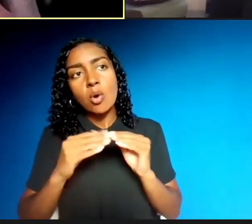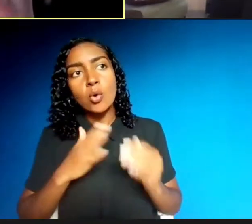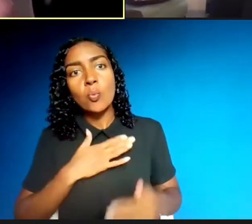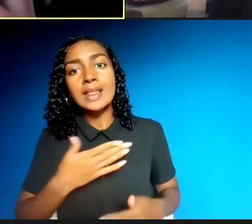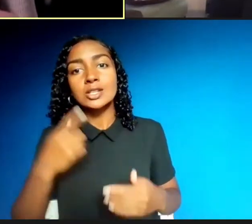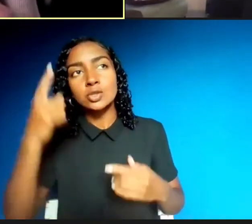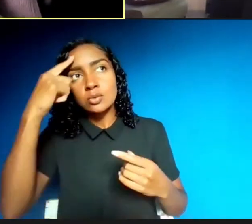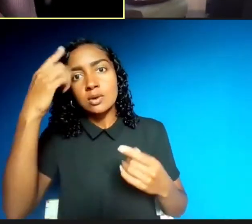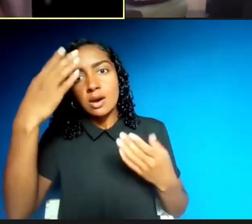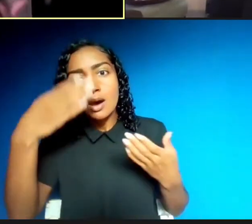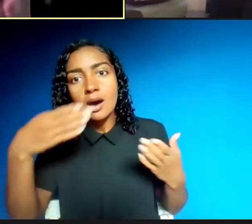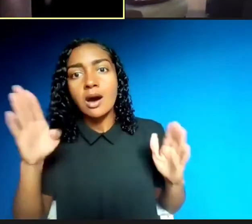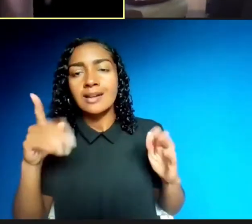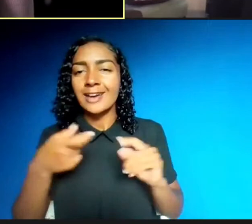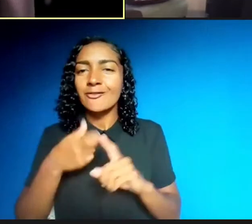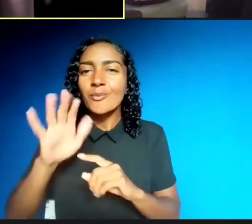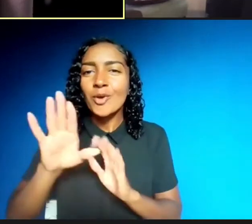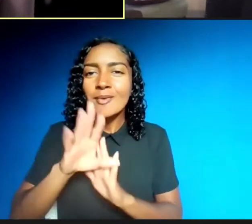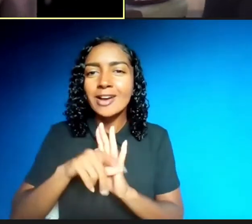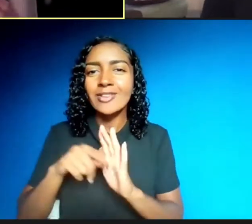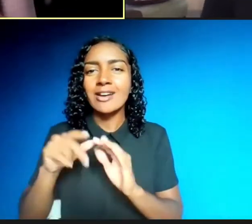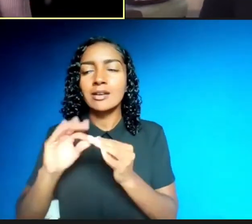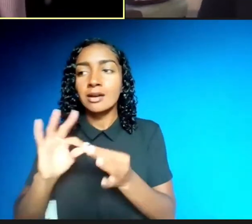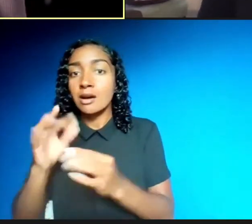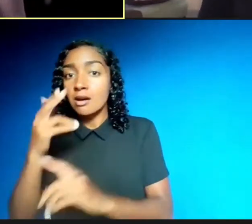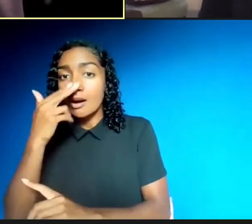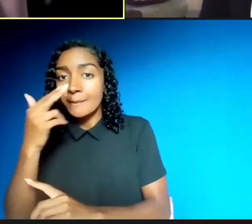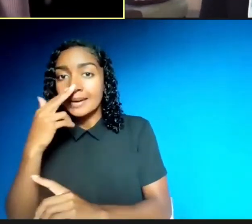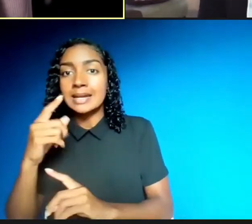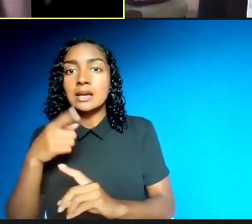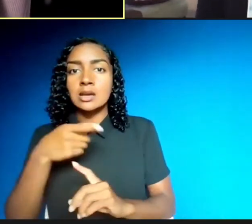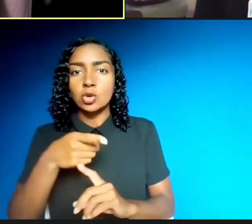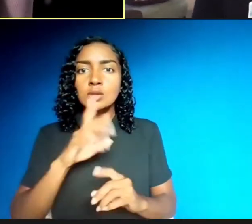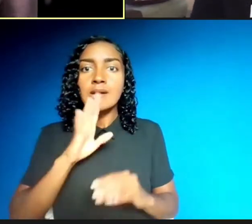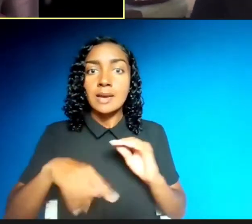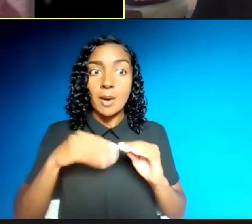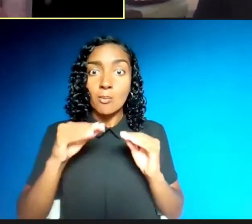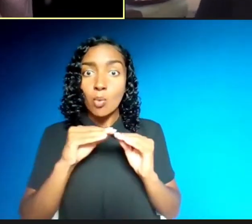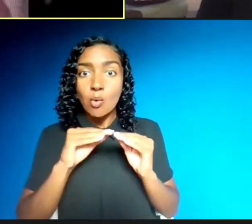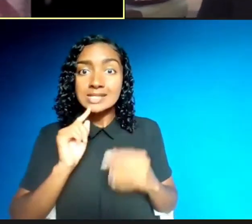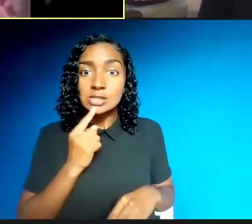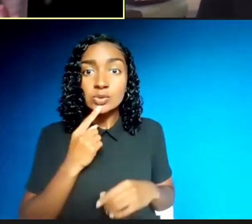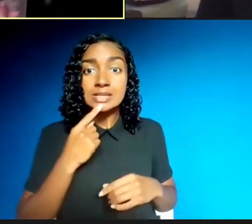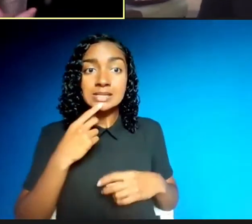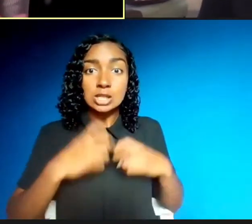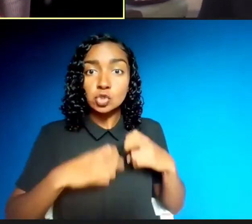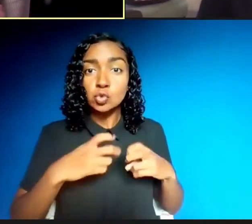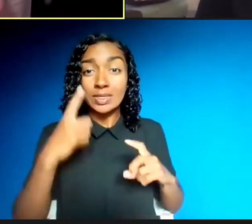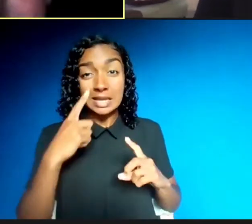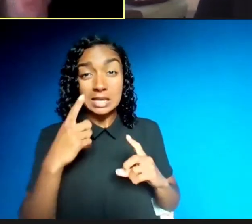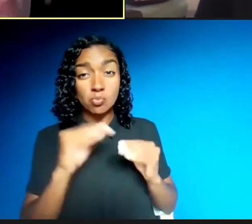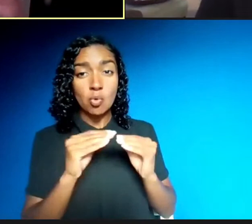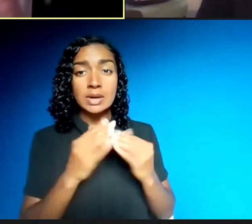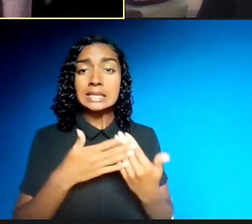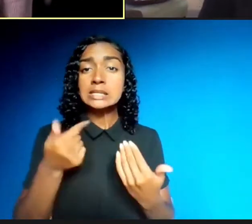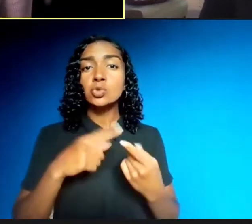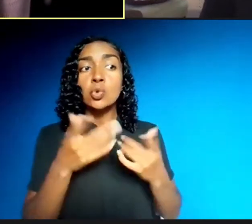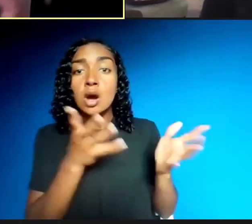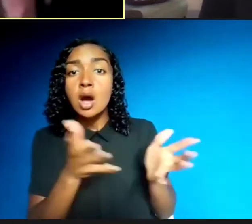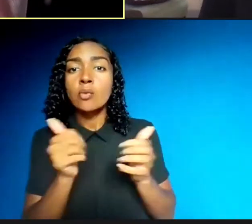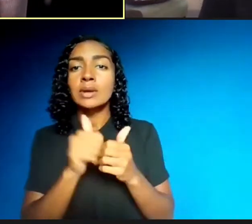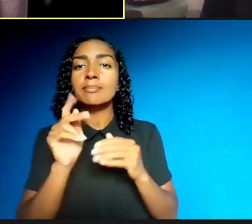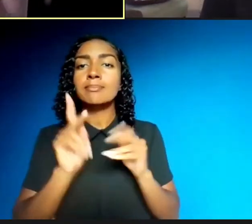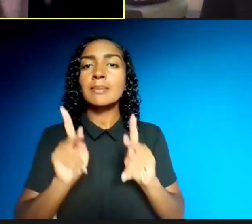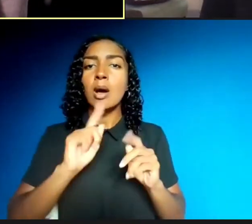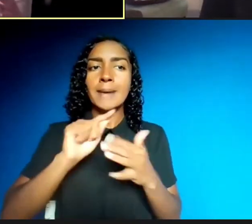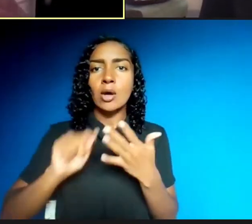guess, like coming from your background like in comedy too, and you're talking about more serious issues? Is it a bit easier to talk to people, or like those who have